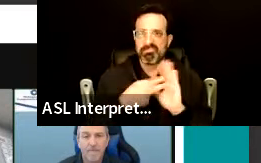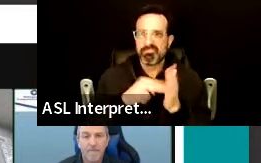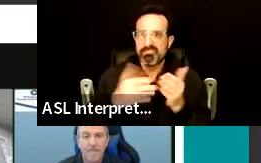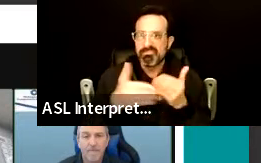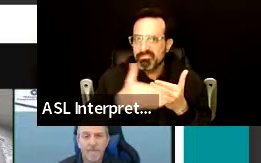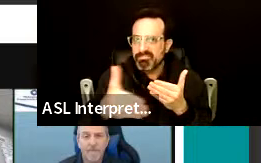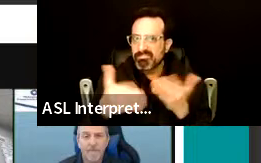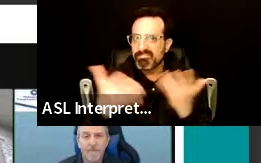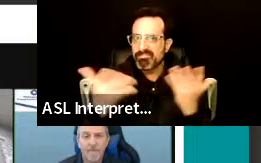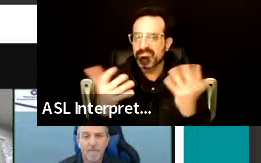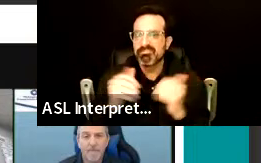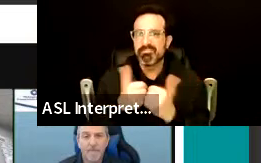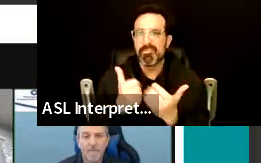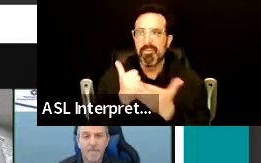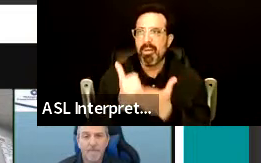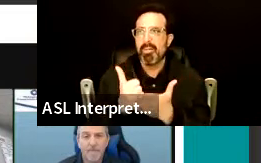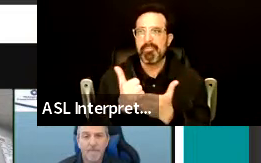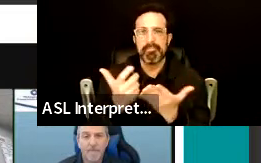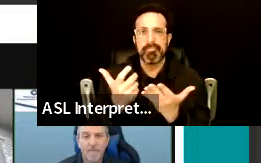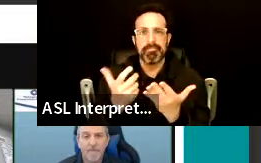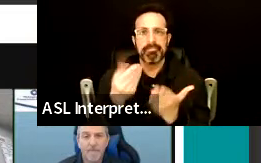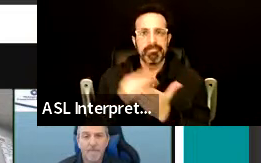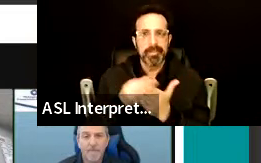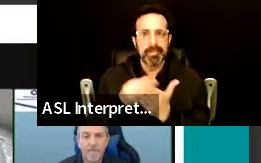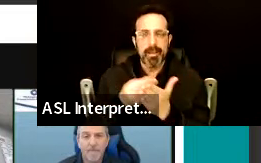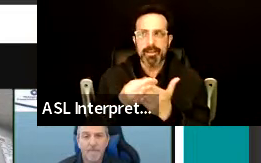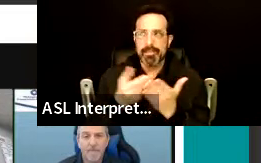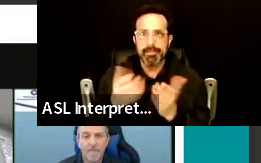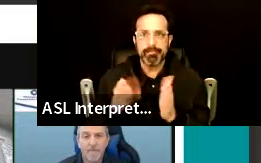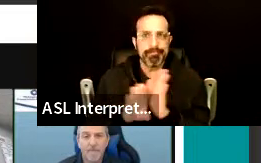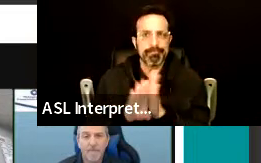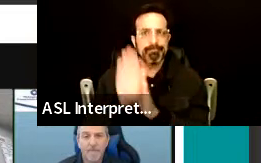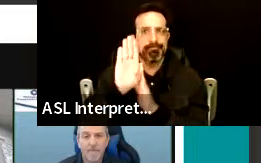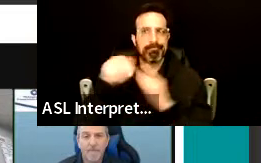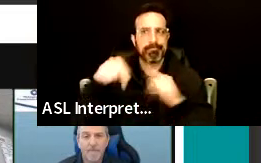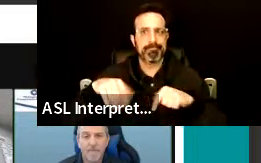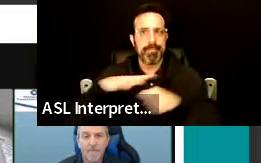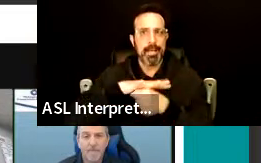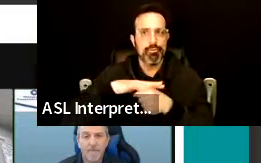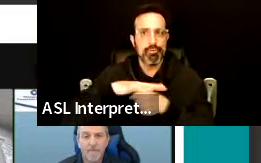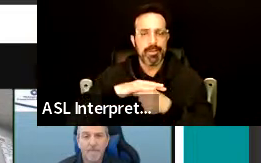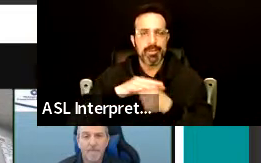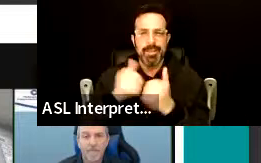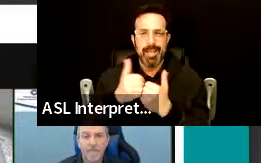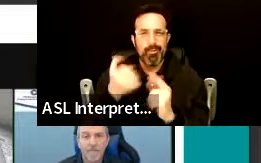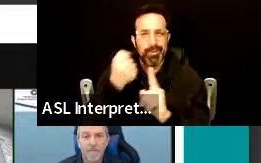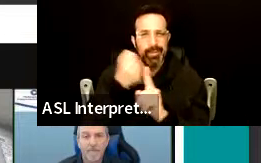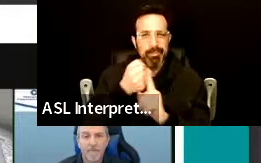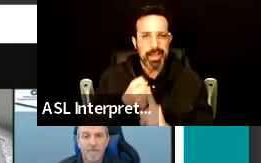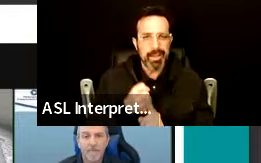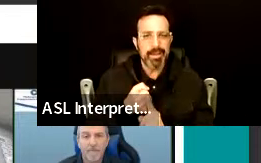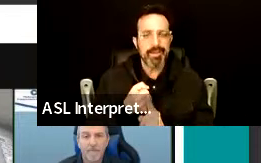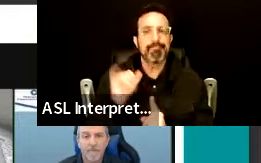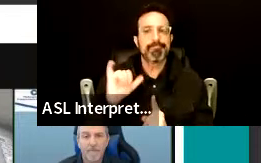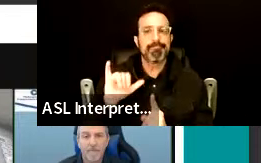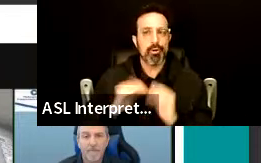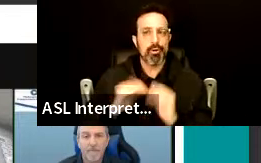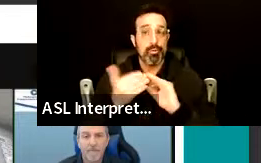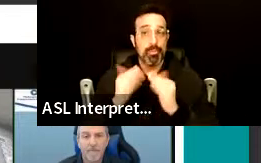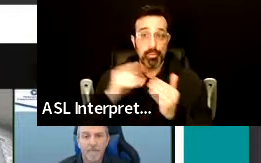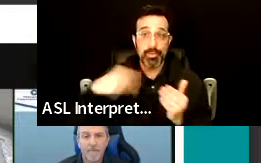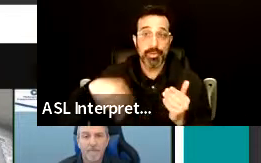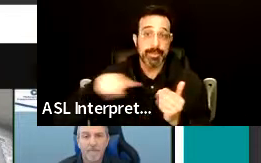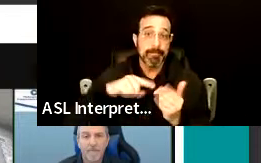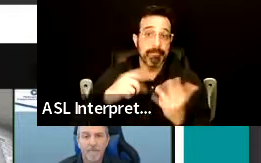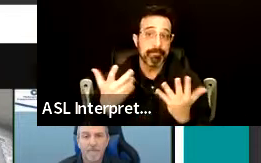this will help grow the economy in this area, and the impacts that it will have on the community.